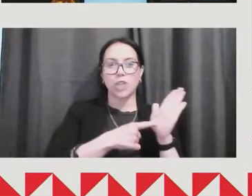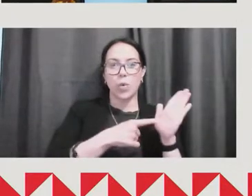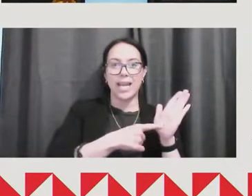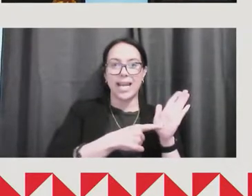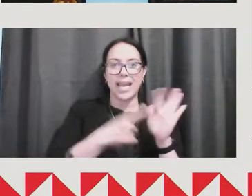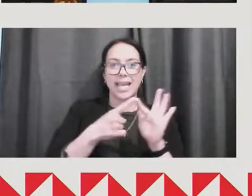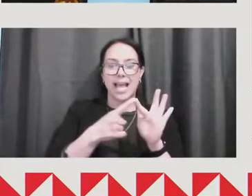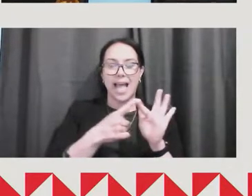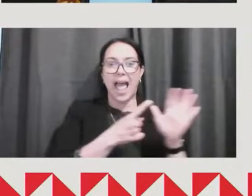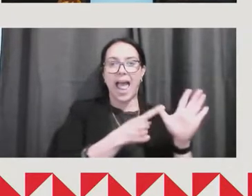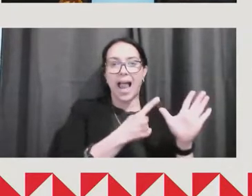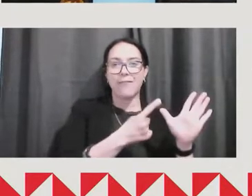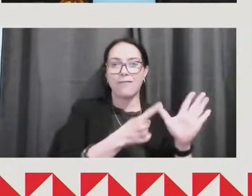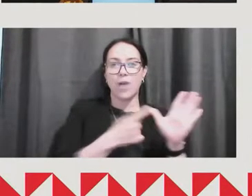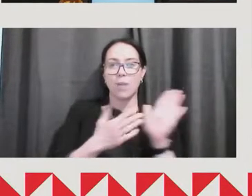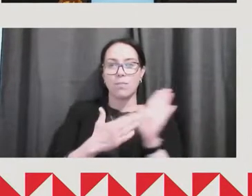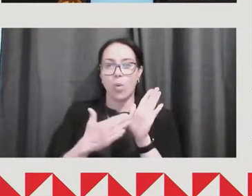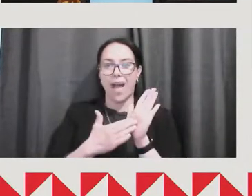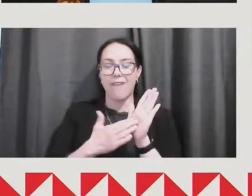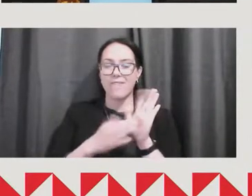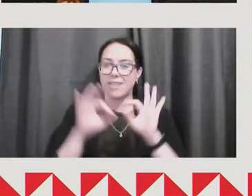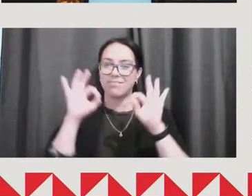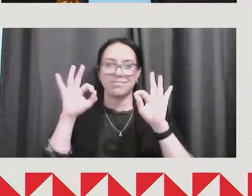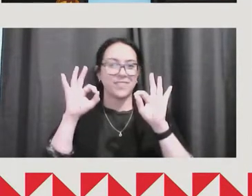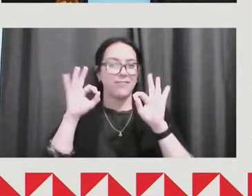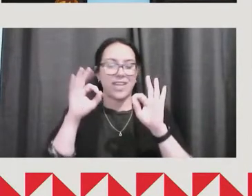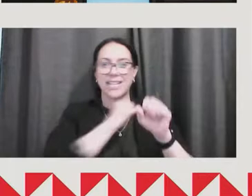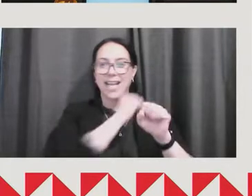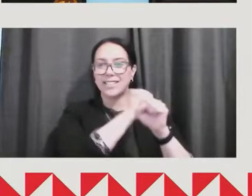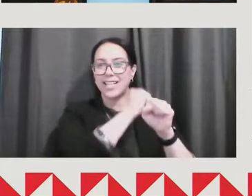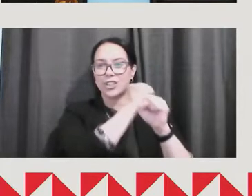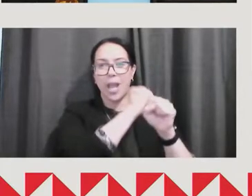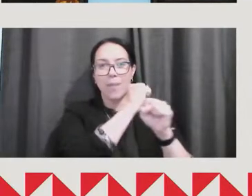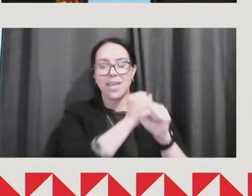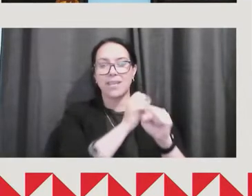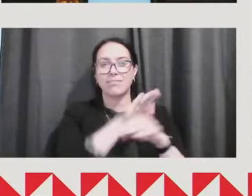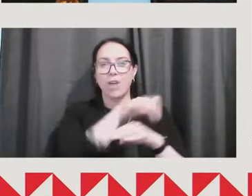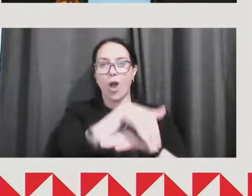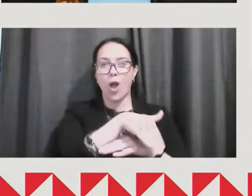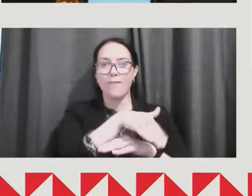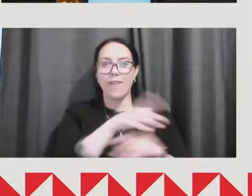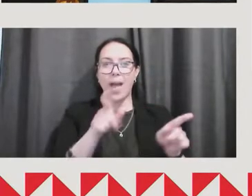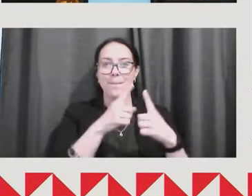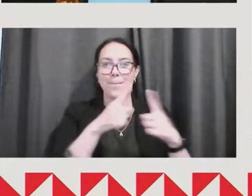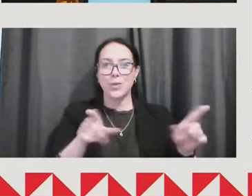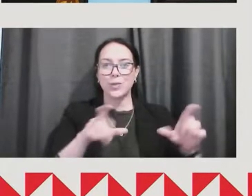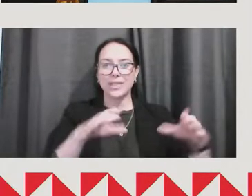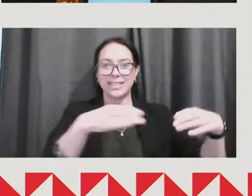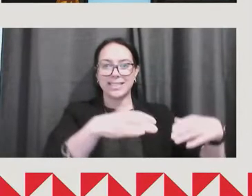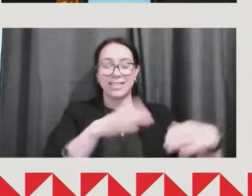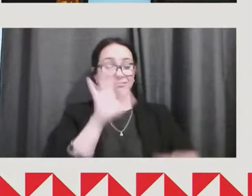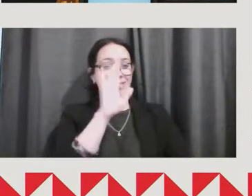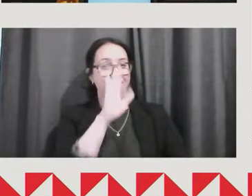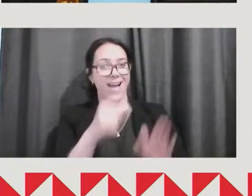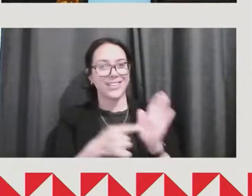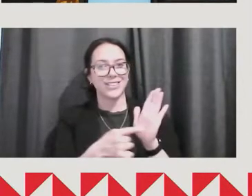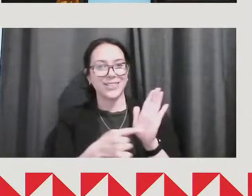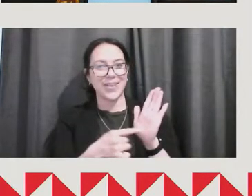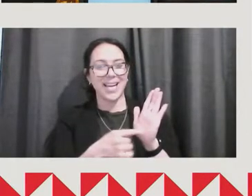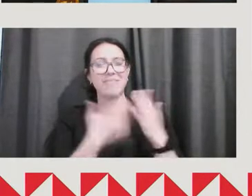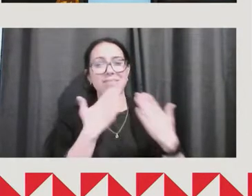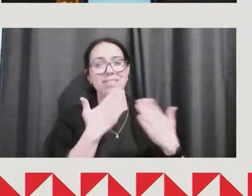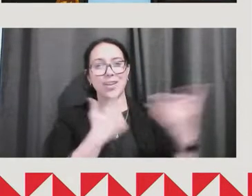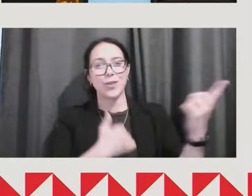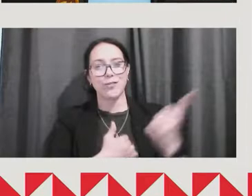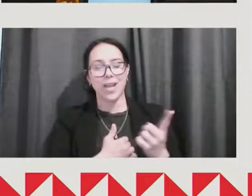has been a really fantastic Champion with the um music scene hi Toby Lily um thank you for coming today uh Faith